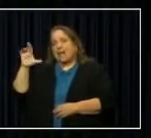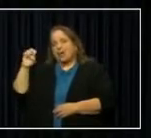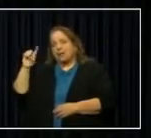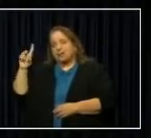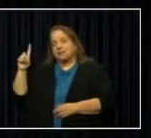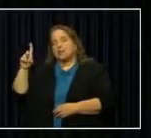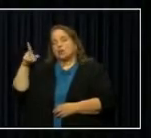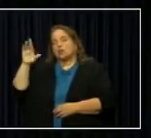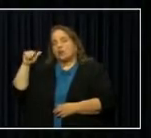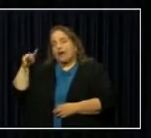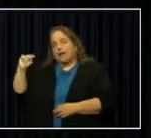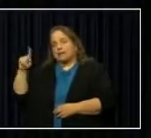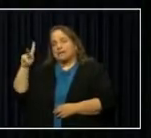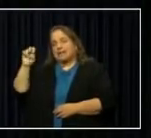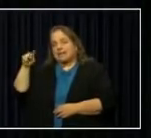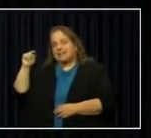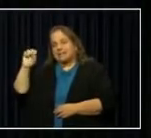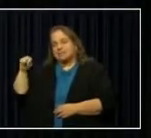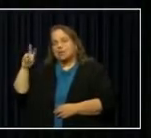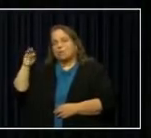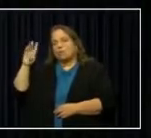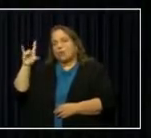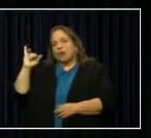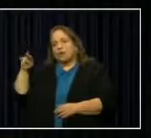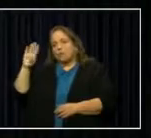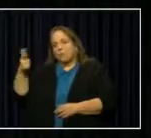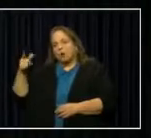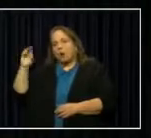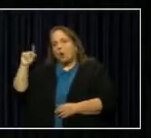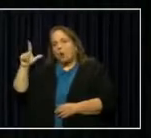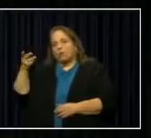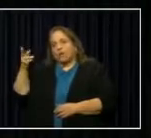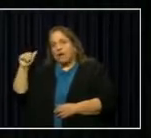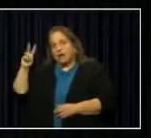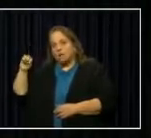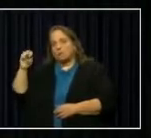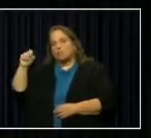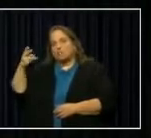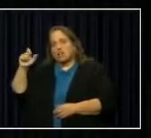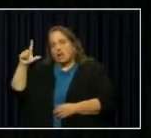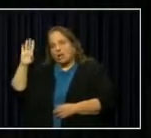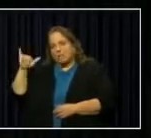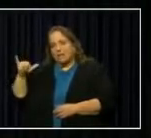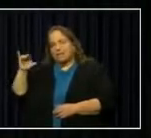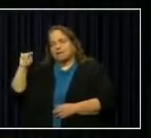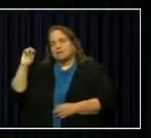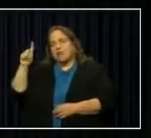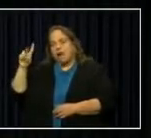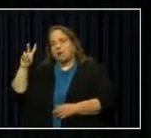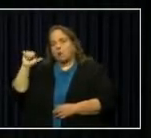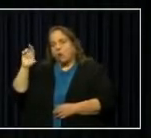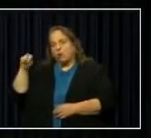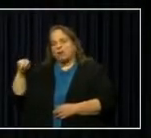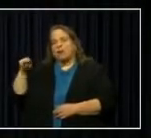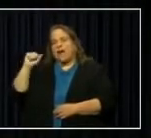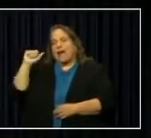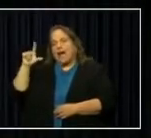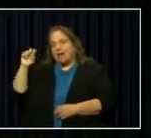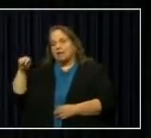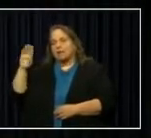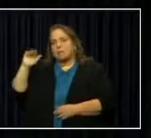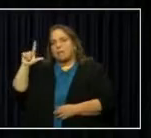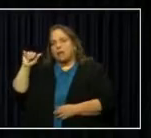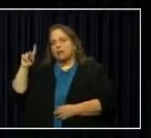Grant, Kenton, Muhlenberg, Oldham, Shelby, Todd, and Warren, and then 1 from Allen, Ballard,